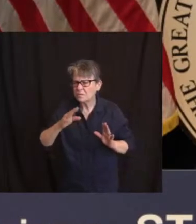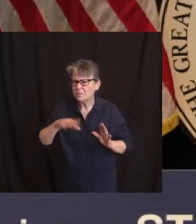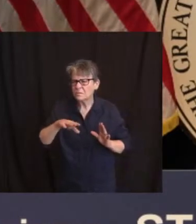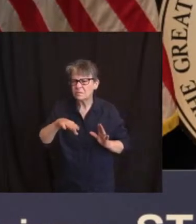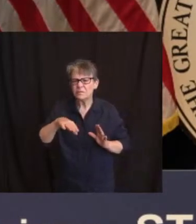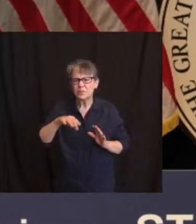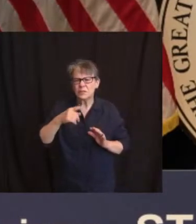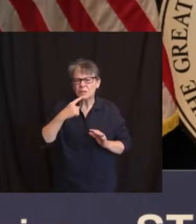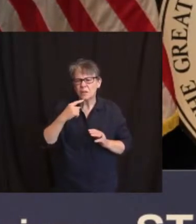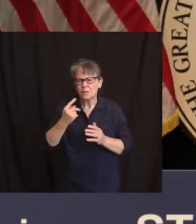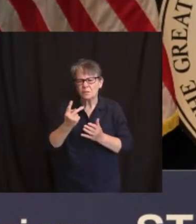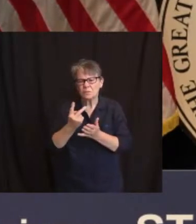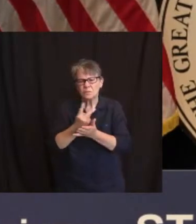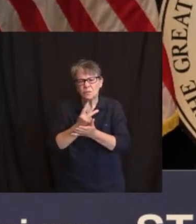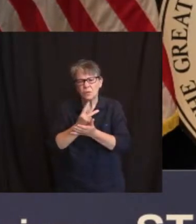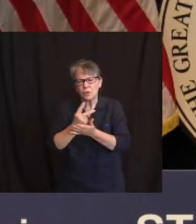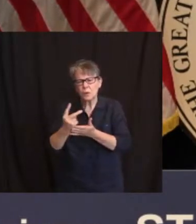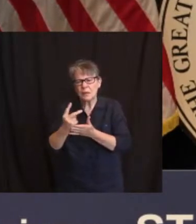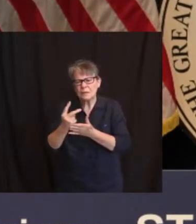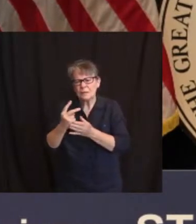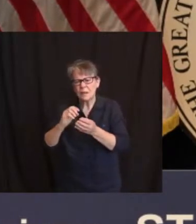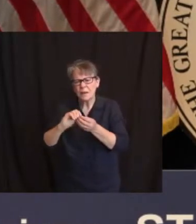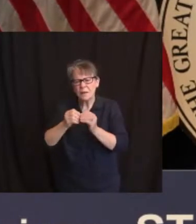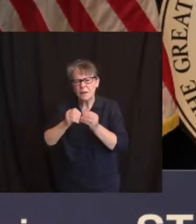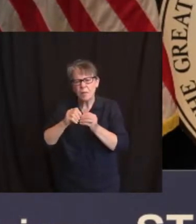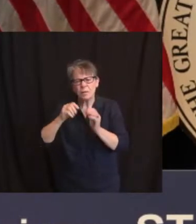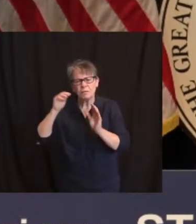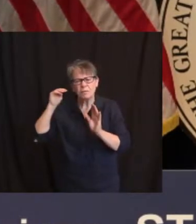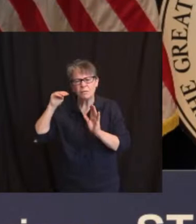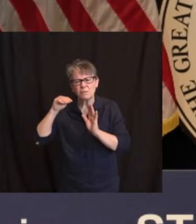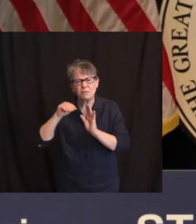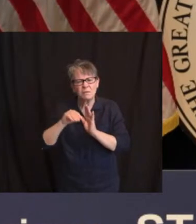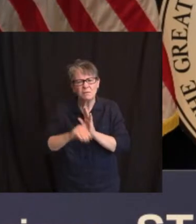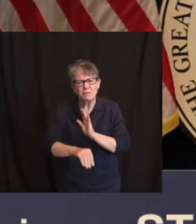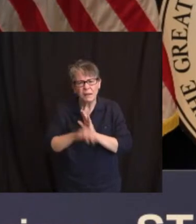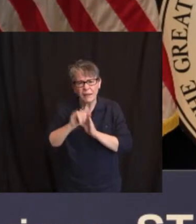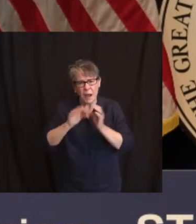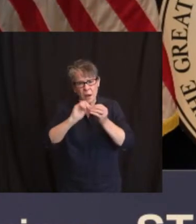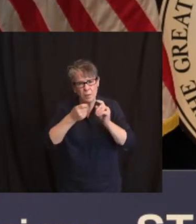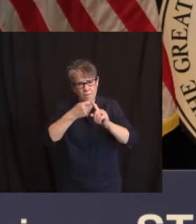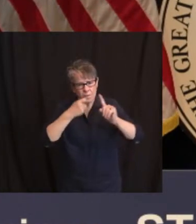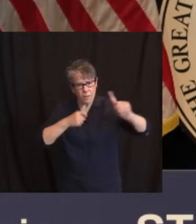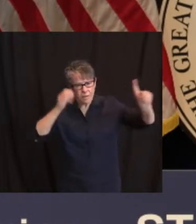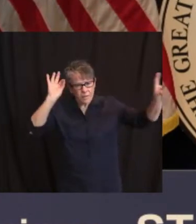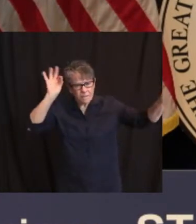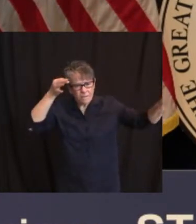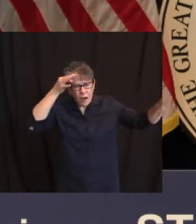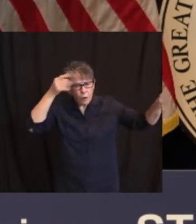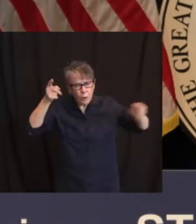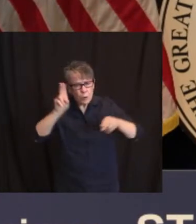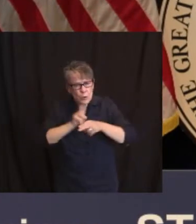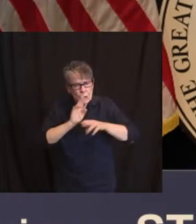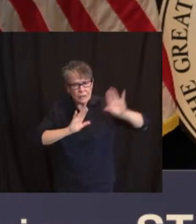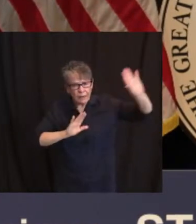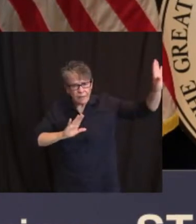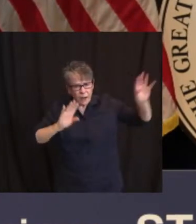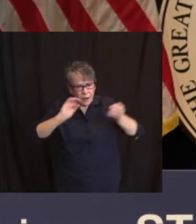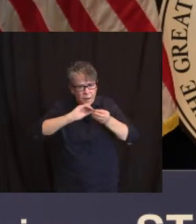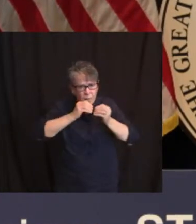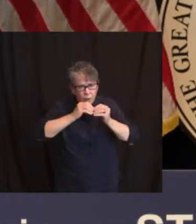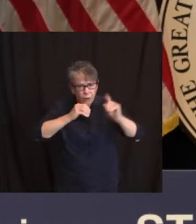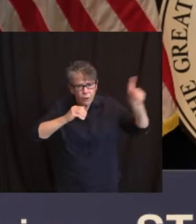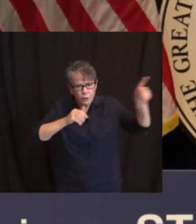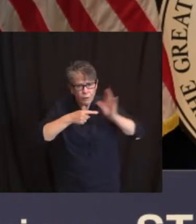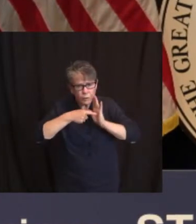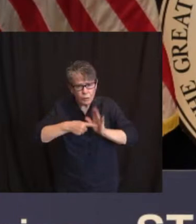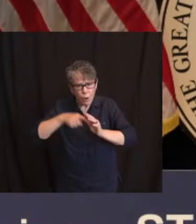the federal government. Are you using any of that data in your decision-making now to start this reopening? And if so, can that data